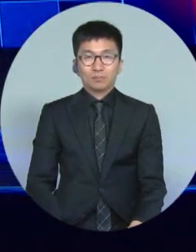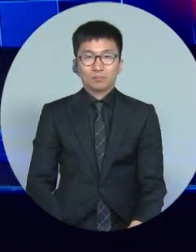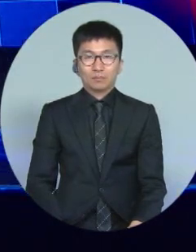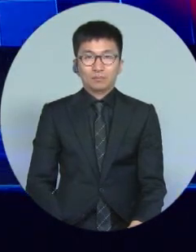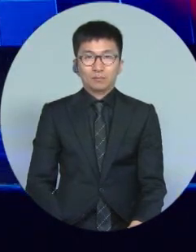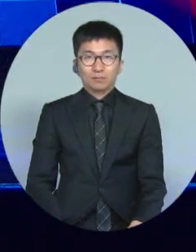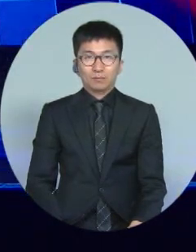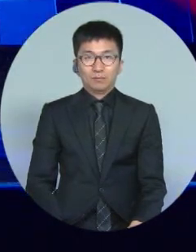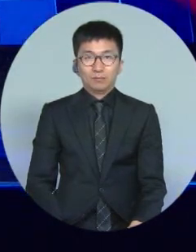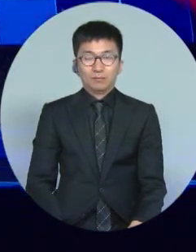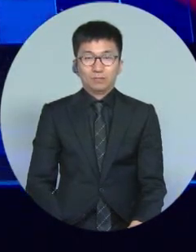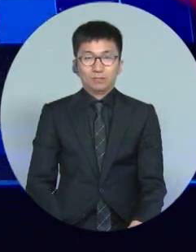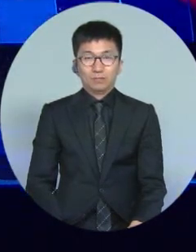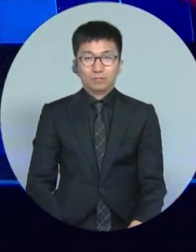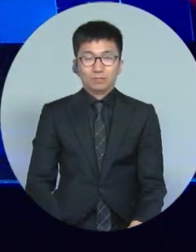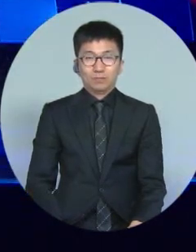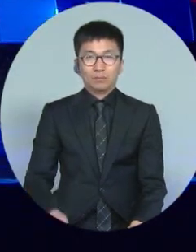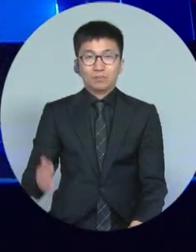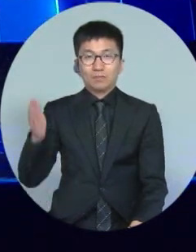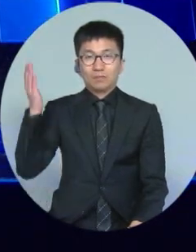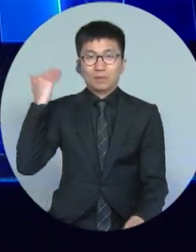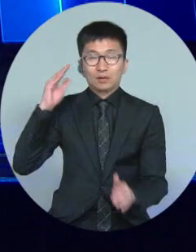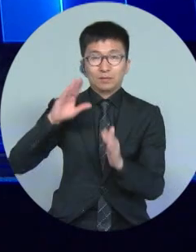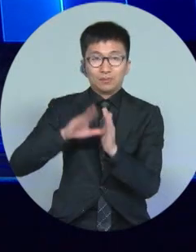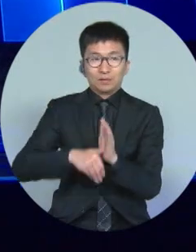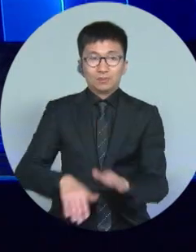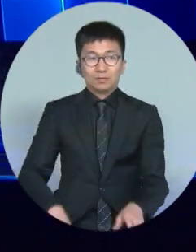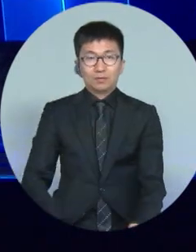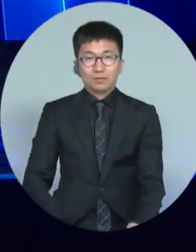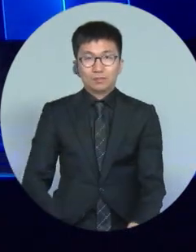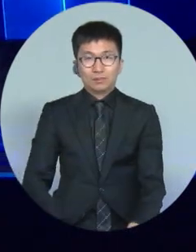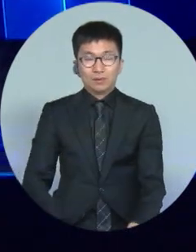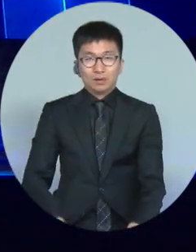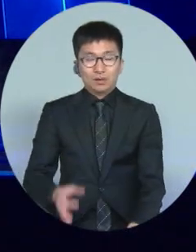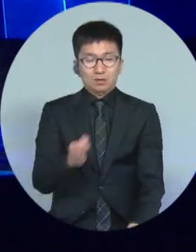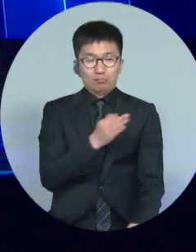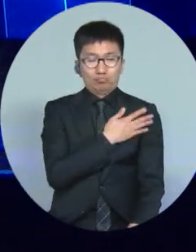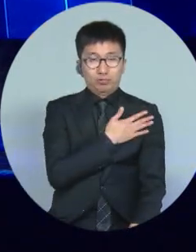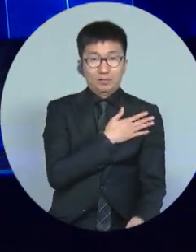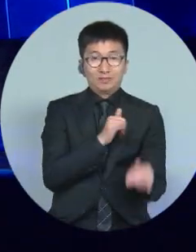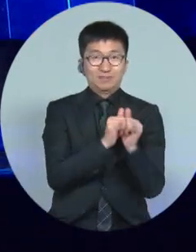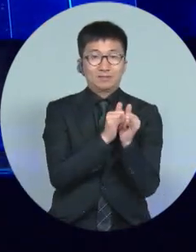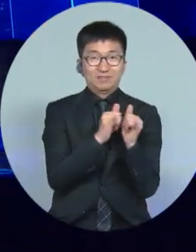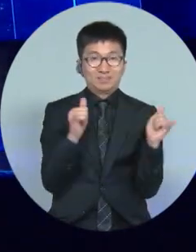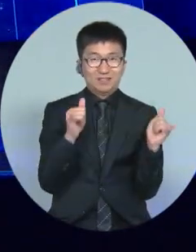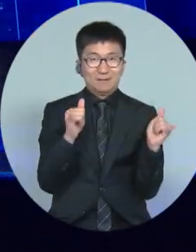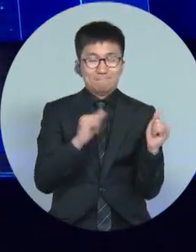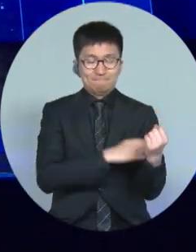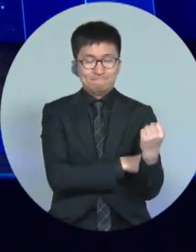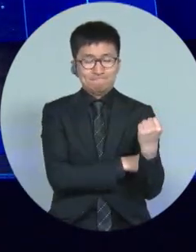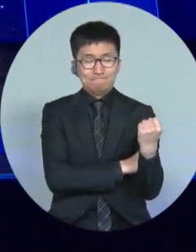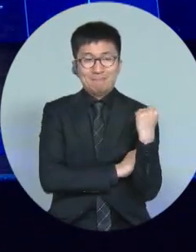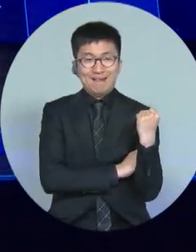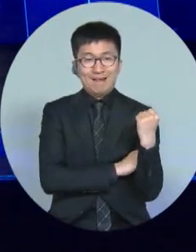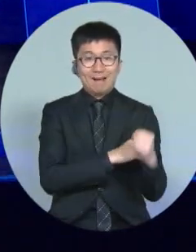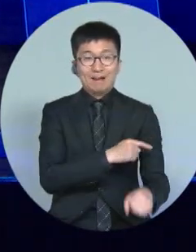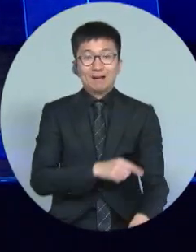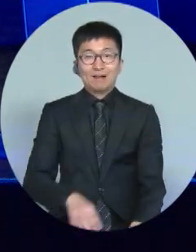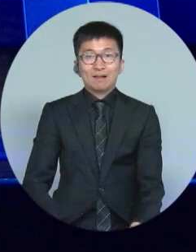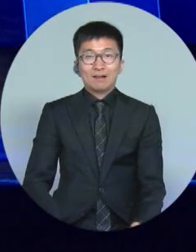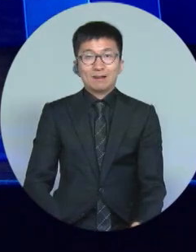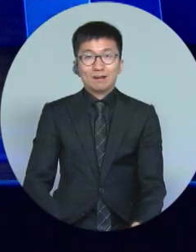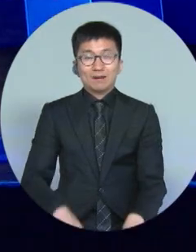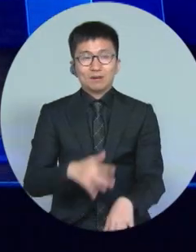countries based on subsidies. Now, finance was powerful by this